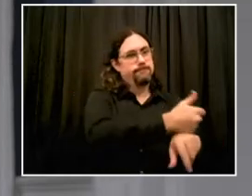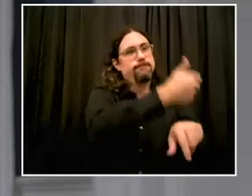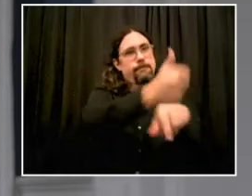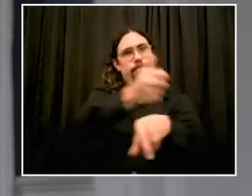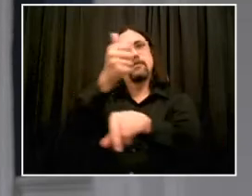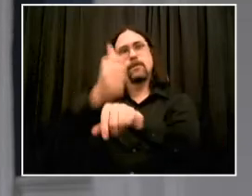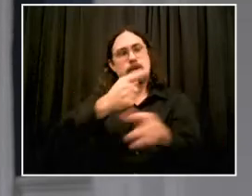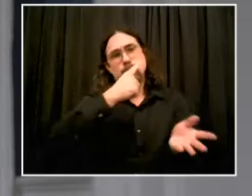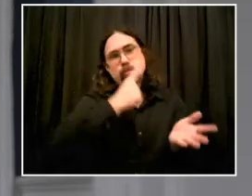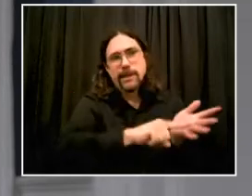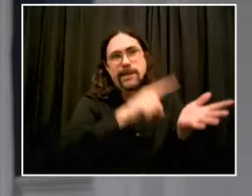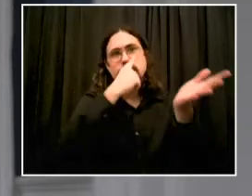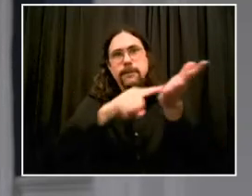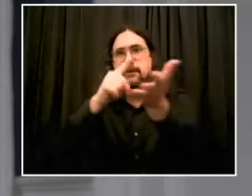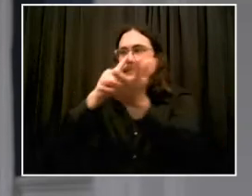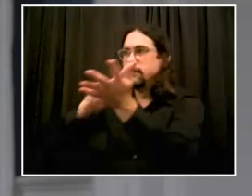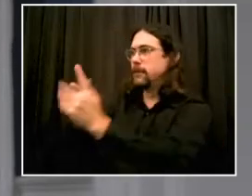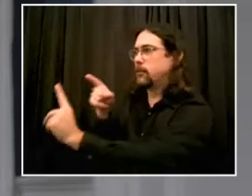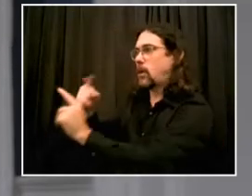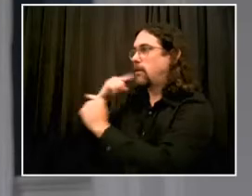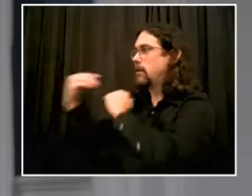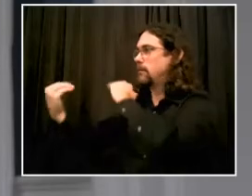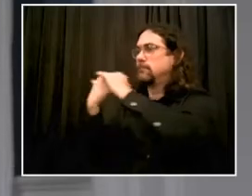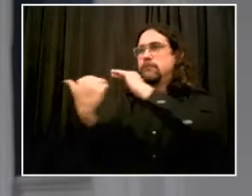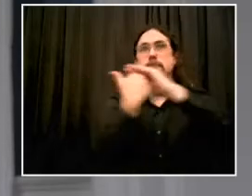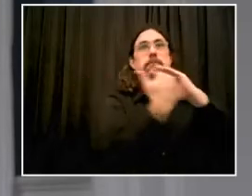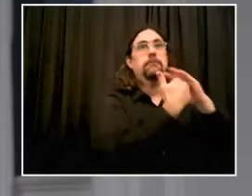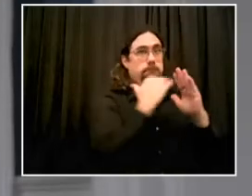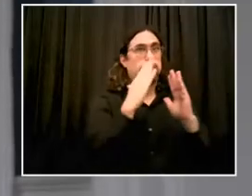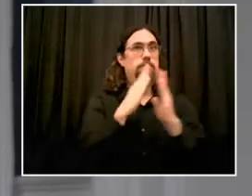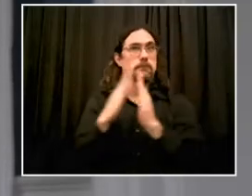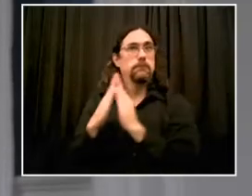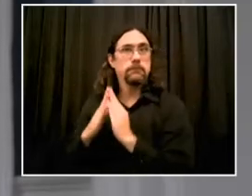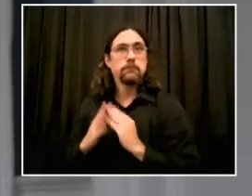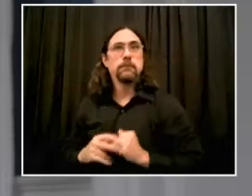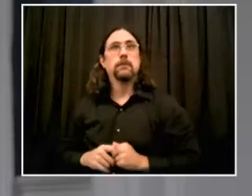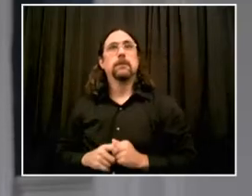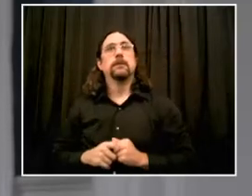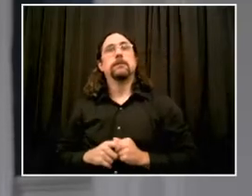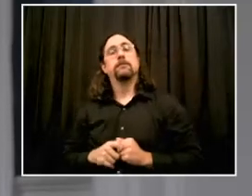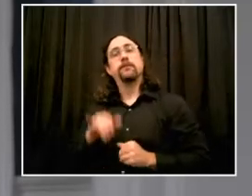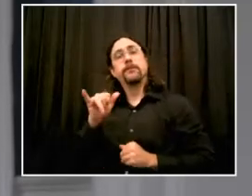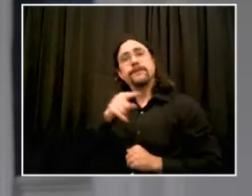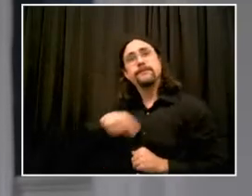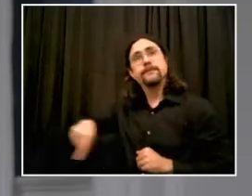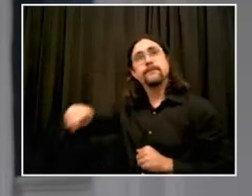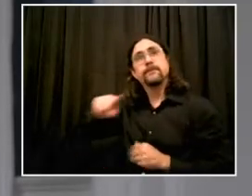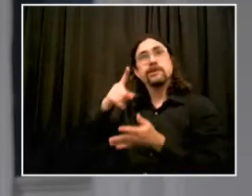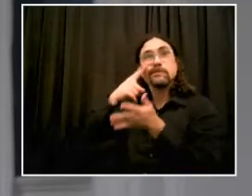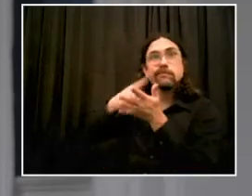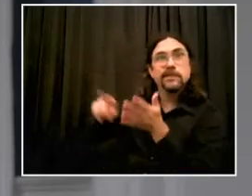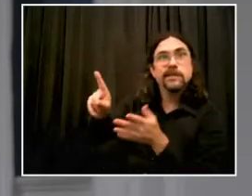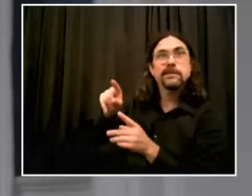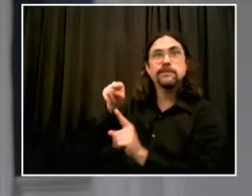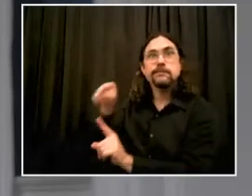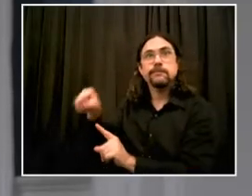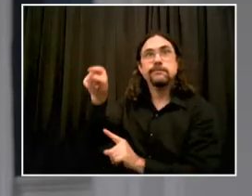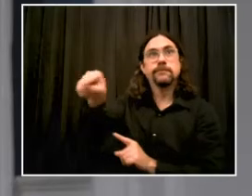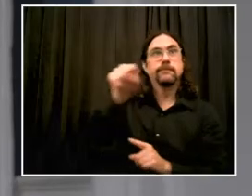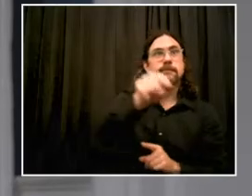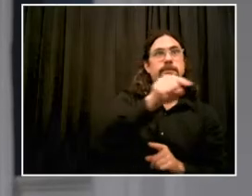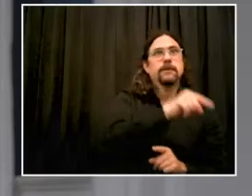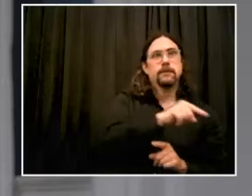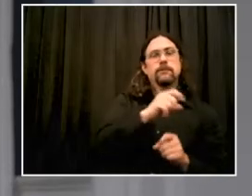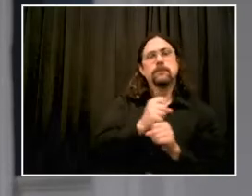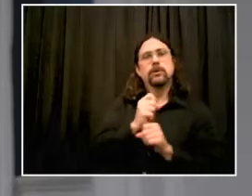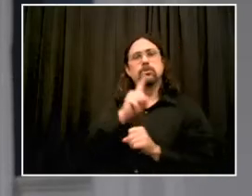safety objective. Compliance with the quarantine is our objective, and checkpoints are an effective means of ensuring travelers are on